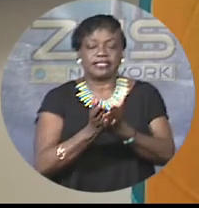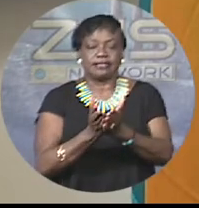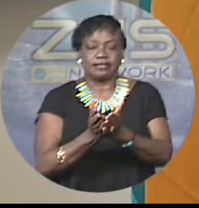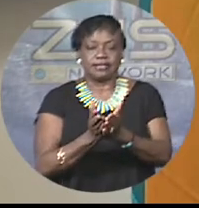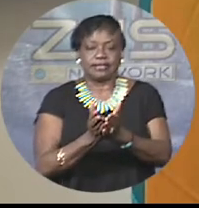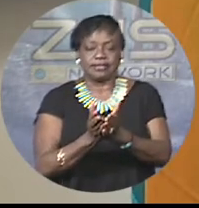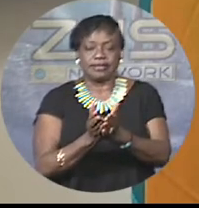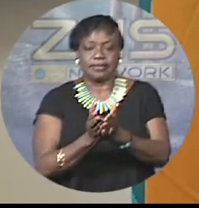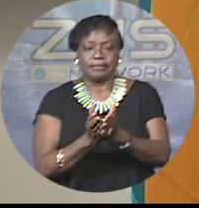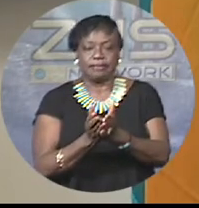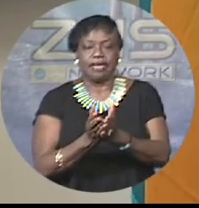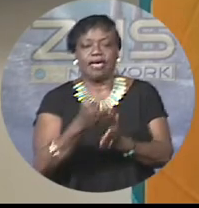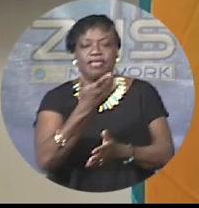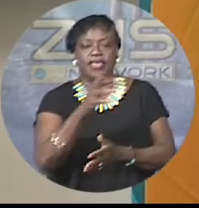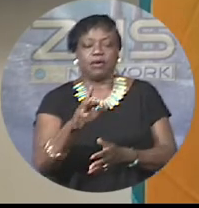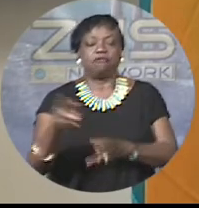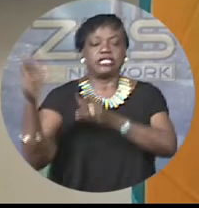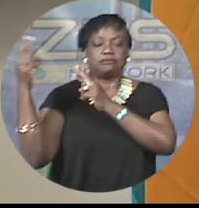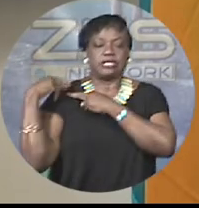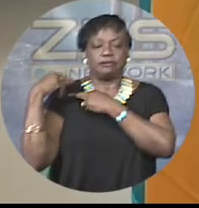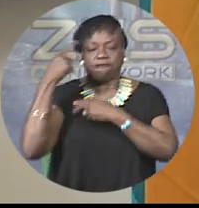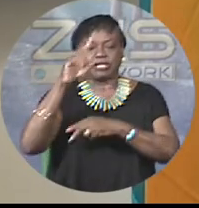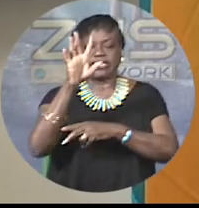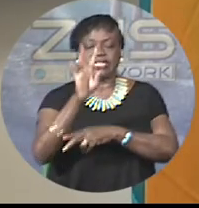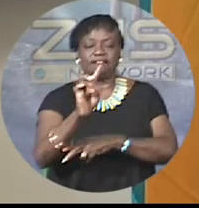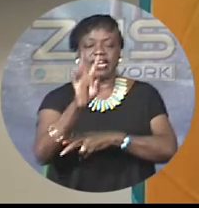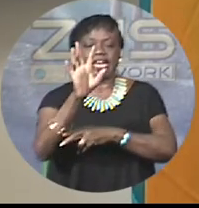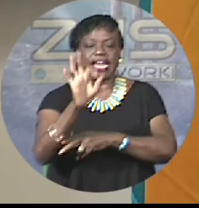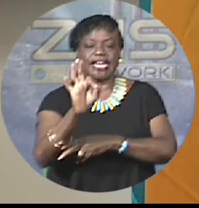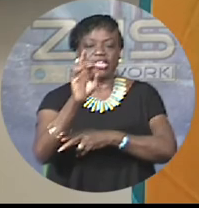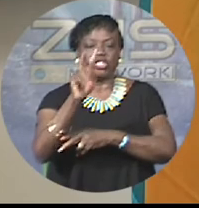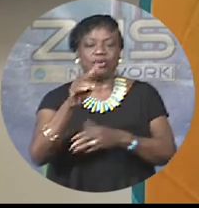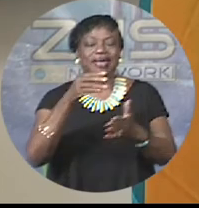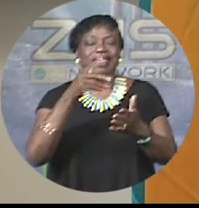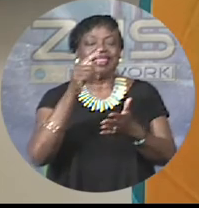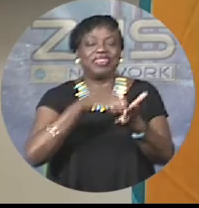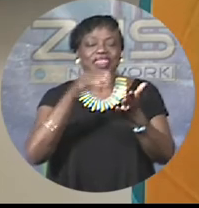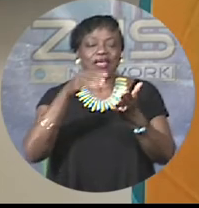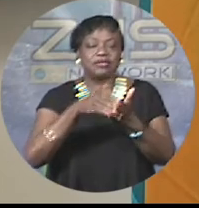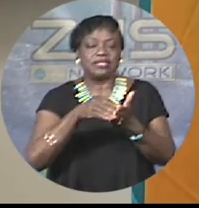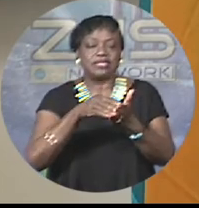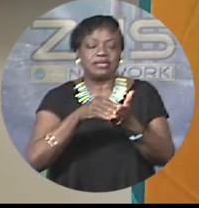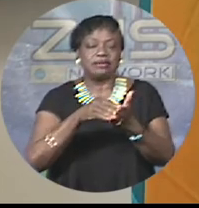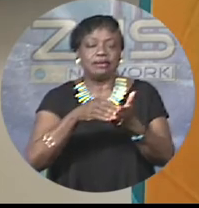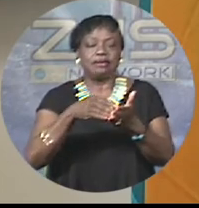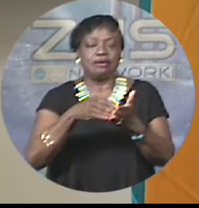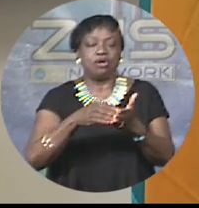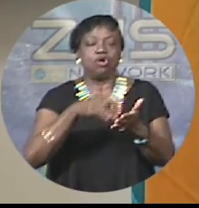been directly responsible for approximately $793,000 in revenue deposited